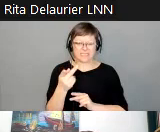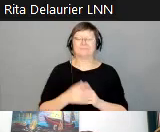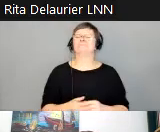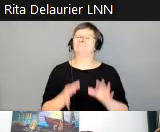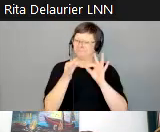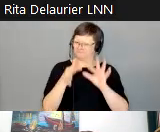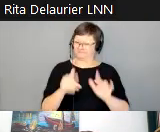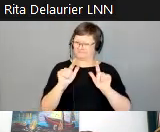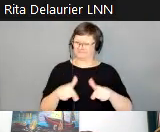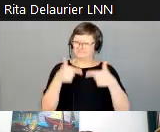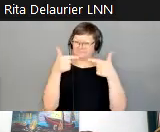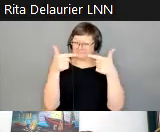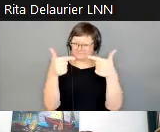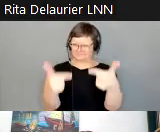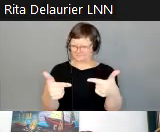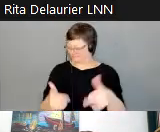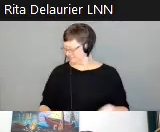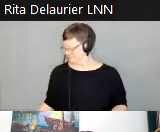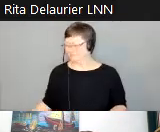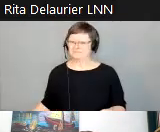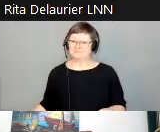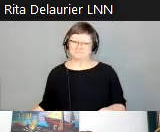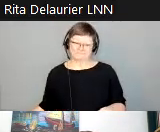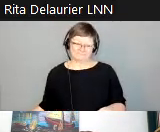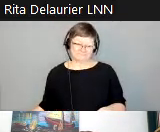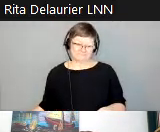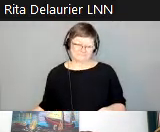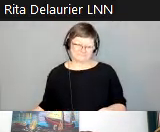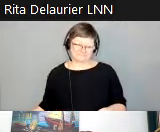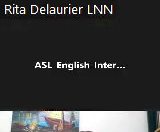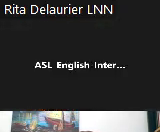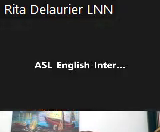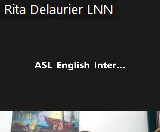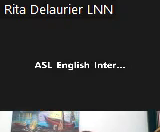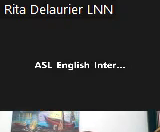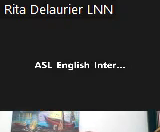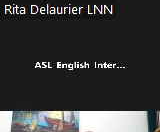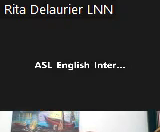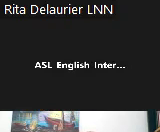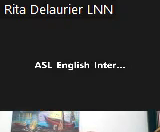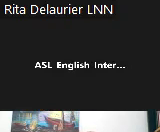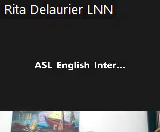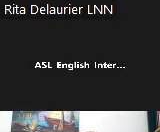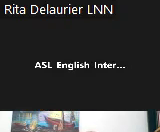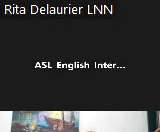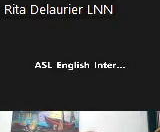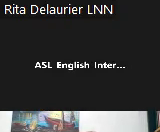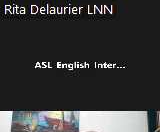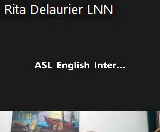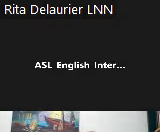And one really helpful thing that I find, even just, not in my work life, but even in my personal life, if you're looking